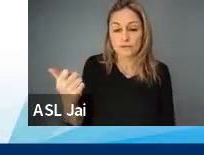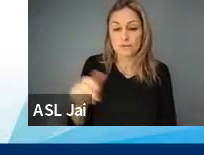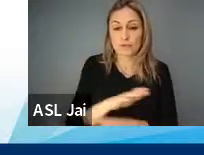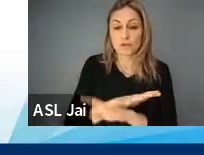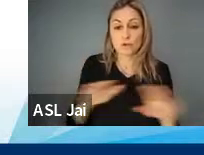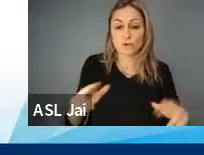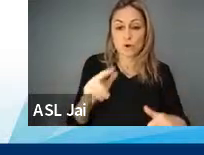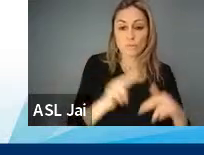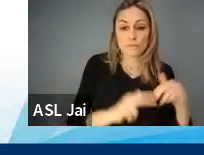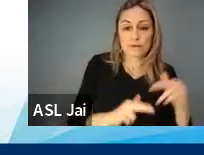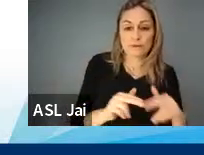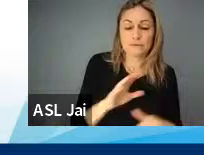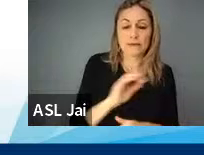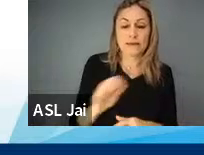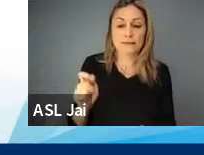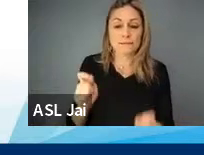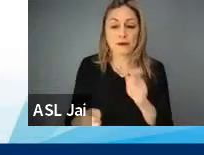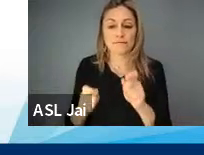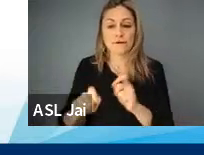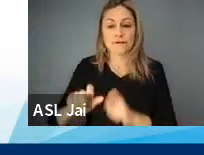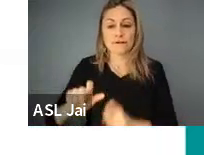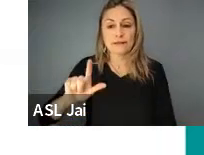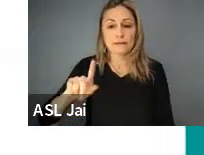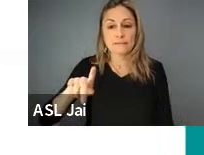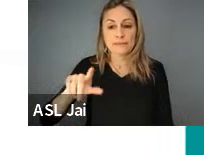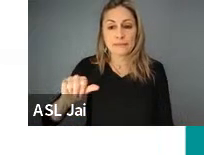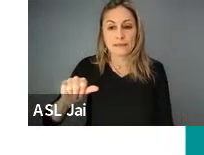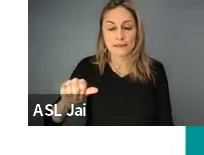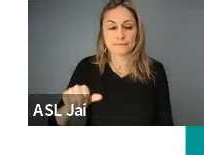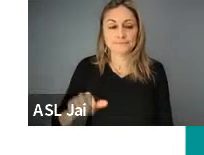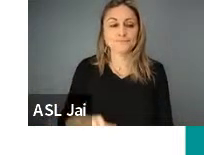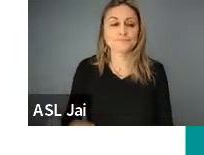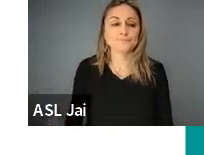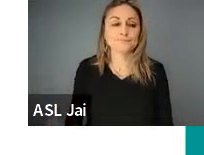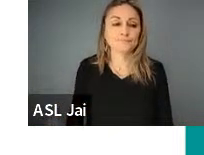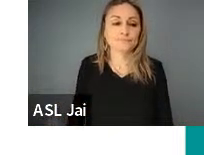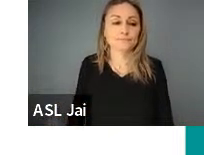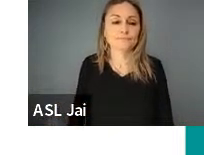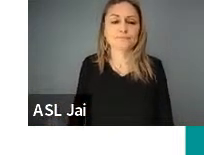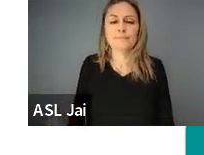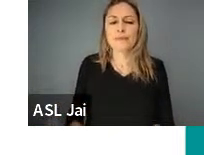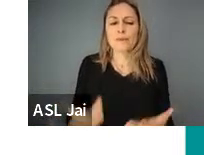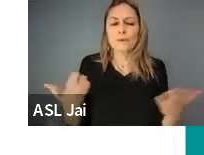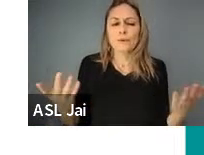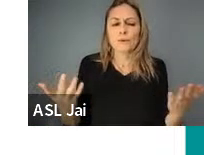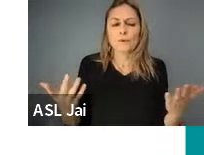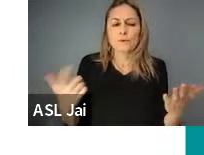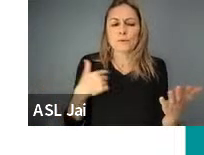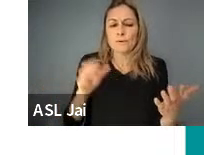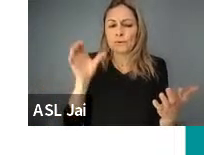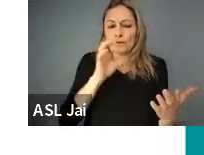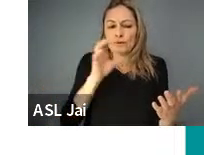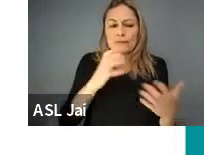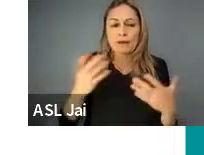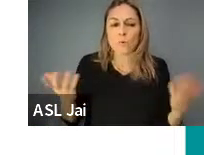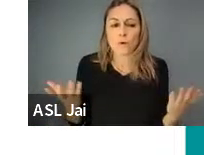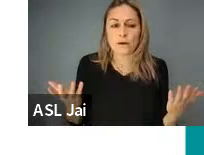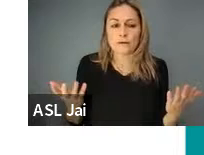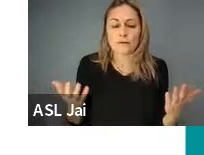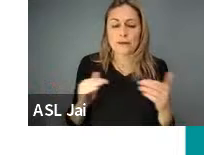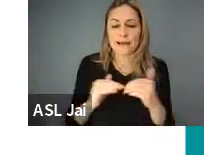and the modified LPA. If we go to the next slide, what are we looking at in terms of how we